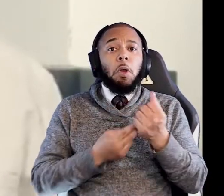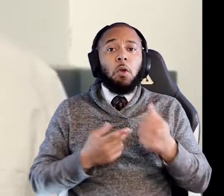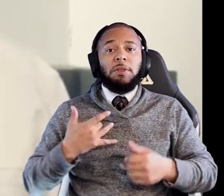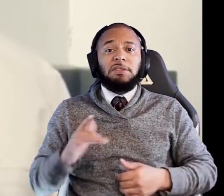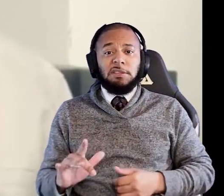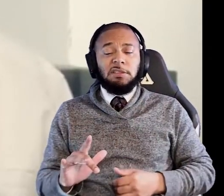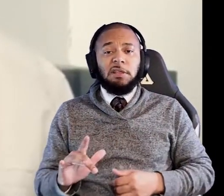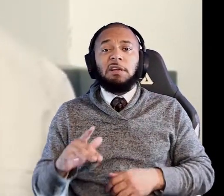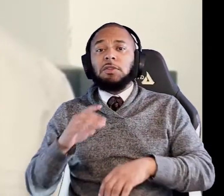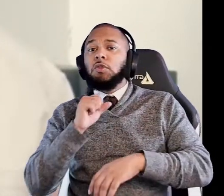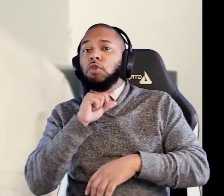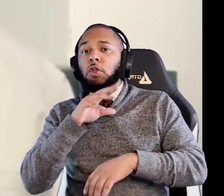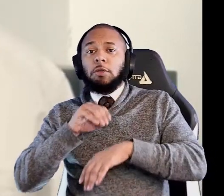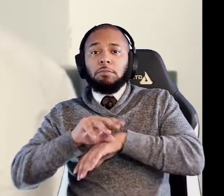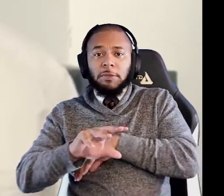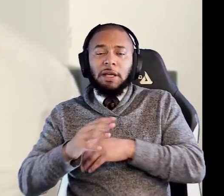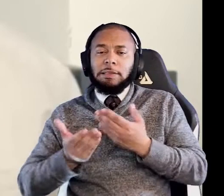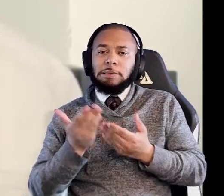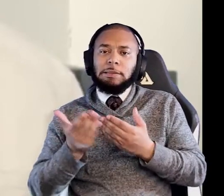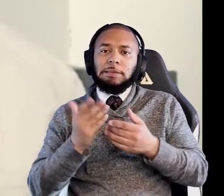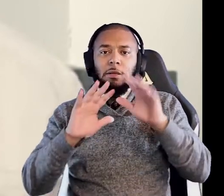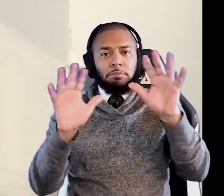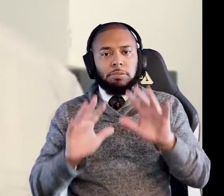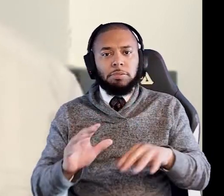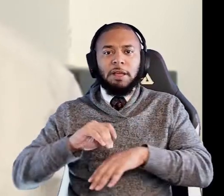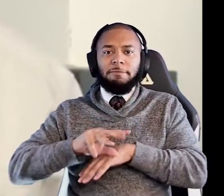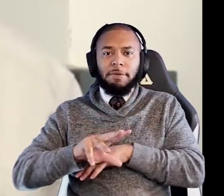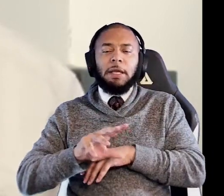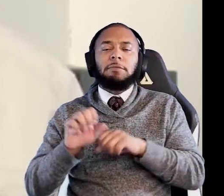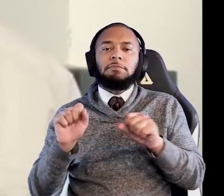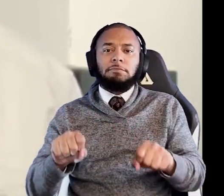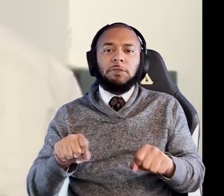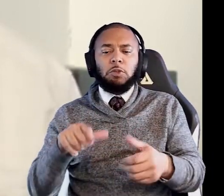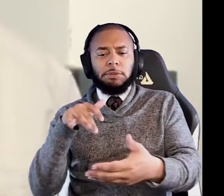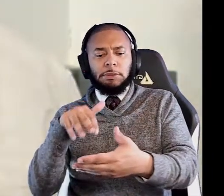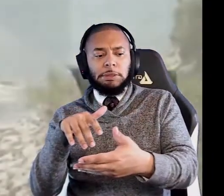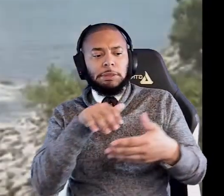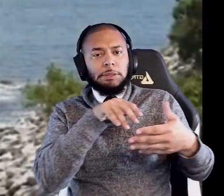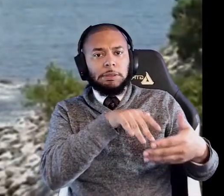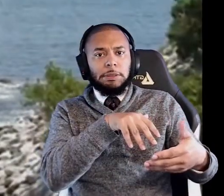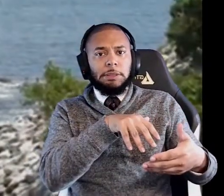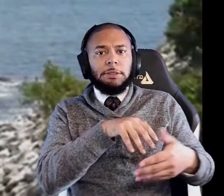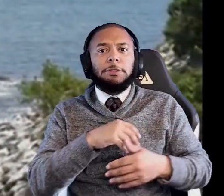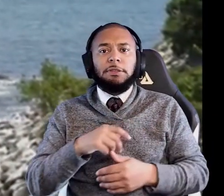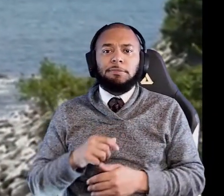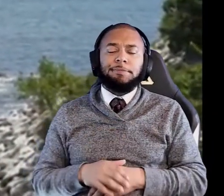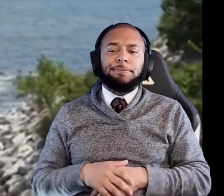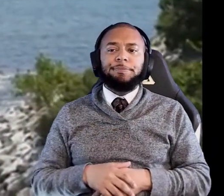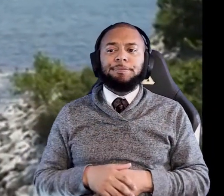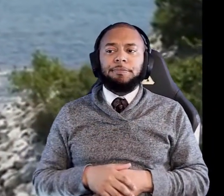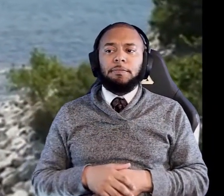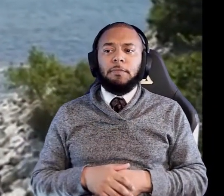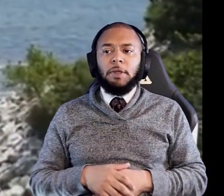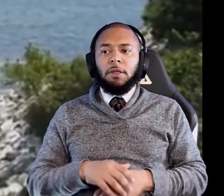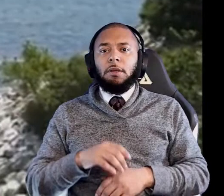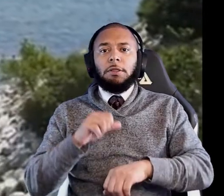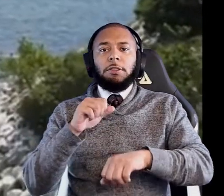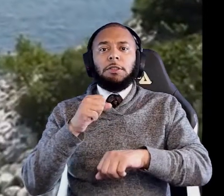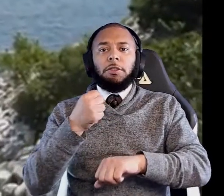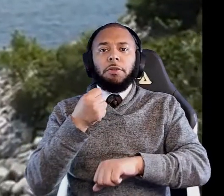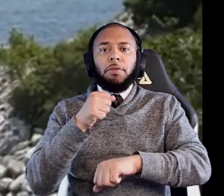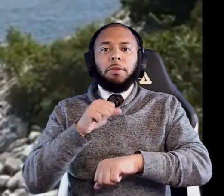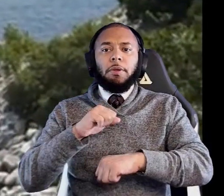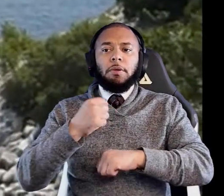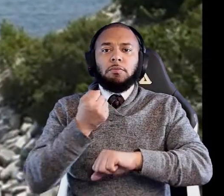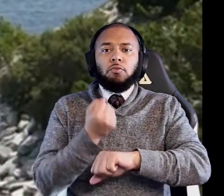pollutants and climate change. So they too are being studied very carefully as some of them disappear from the face of the planet. The rocky intertidal zone are